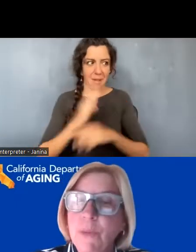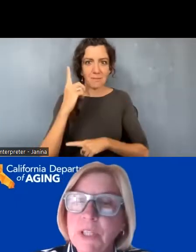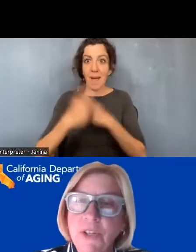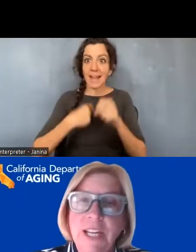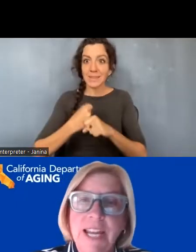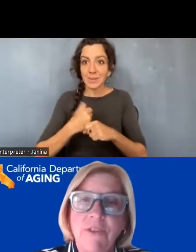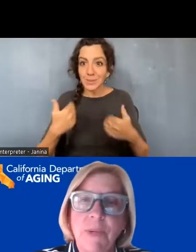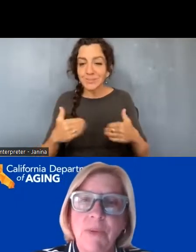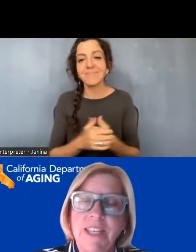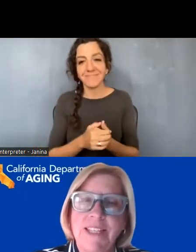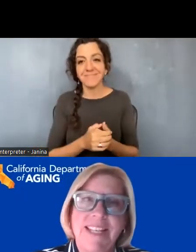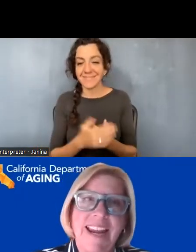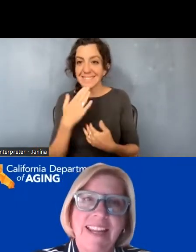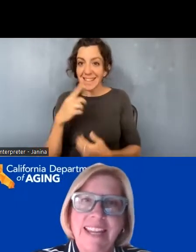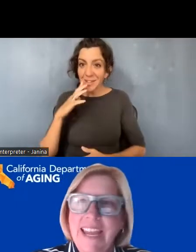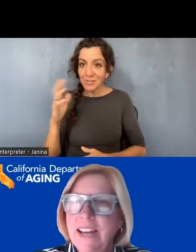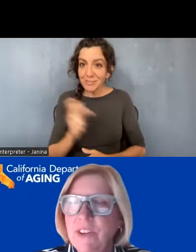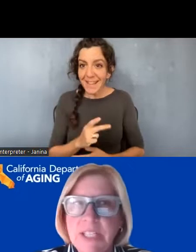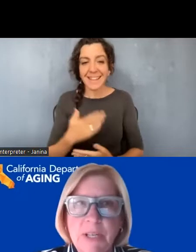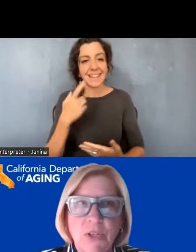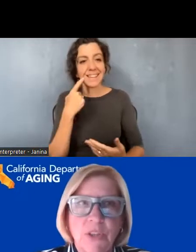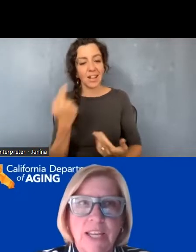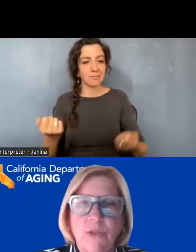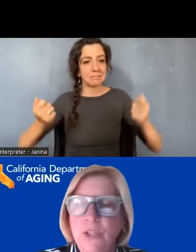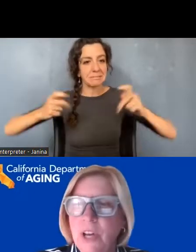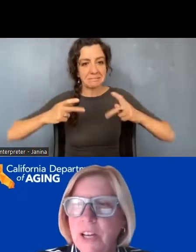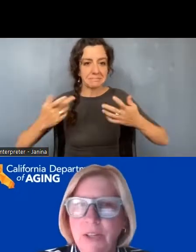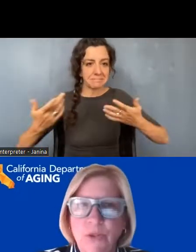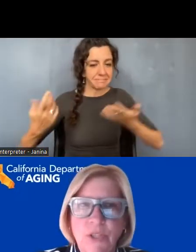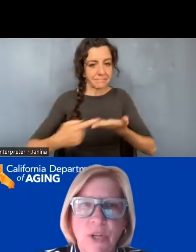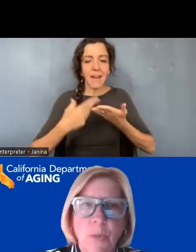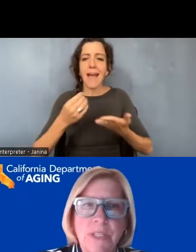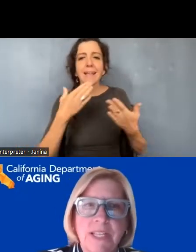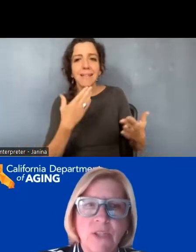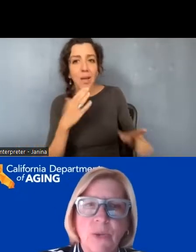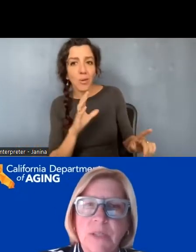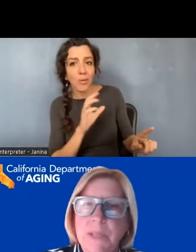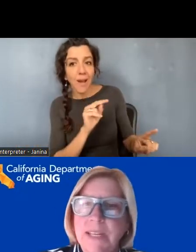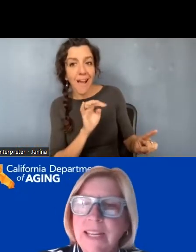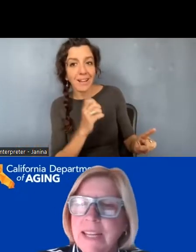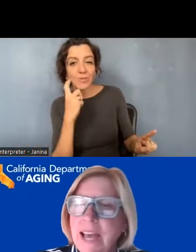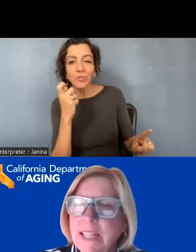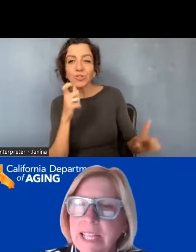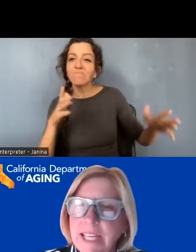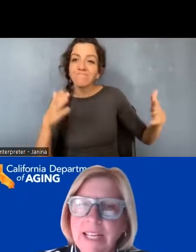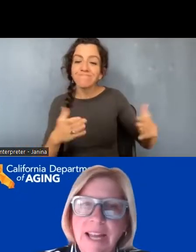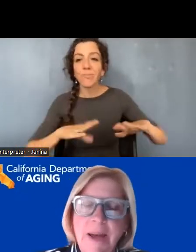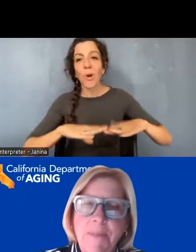you for returning and for being with us today. And a very special thank you to Connie, who just opened us, who has been